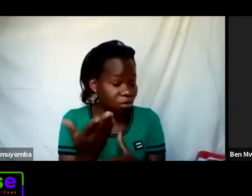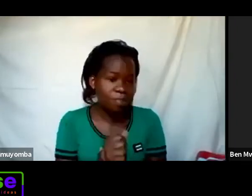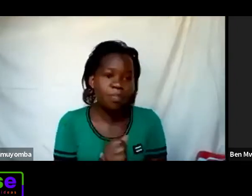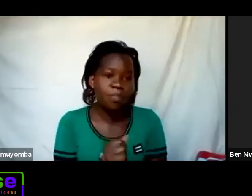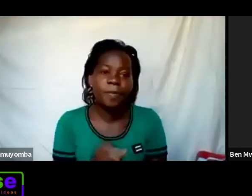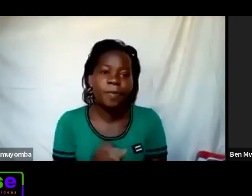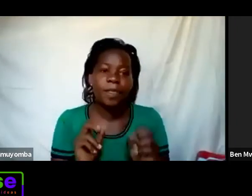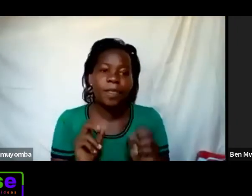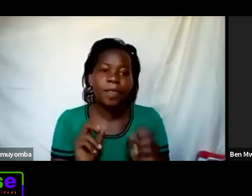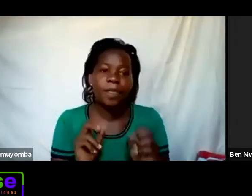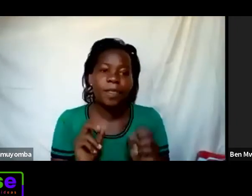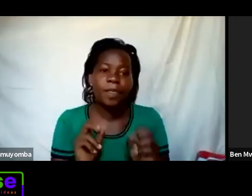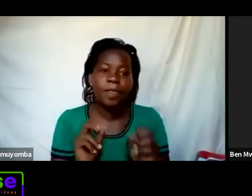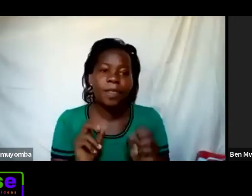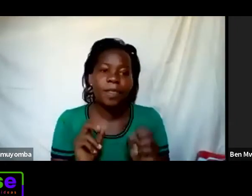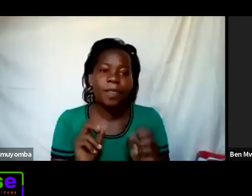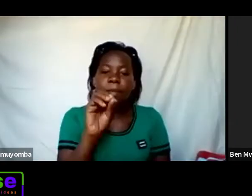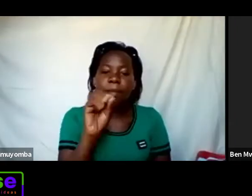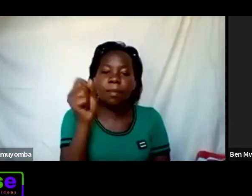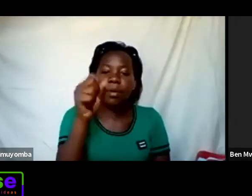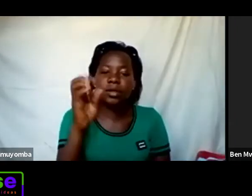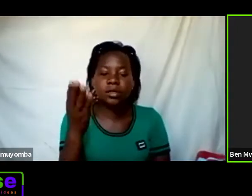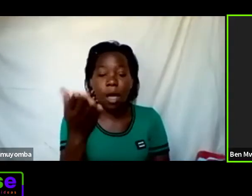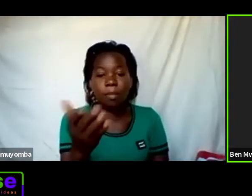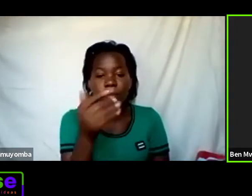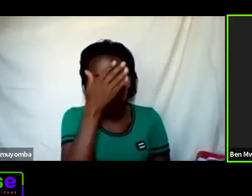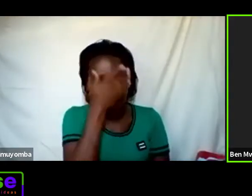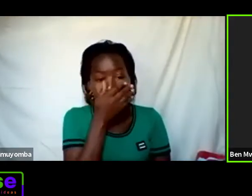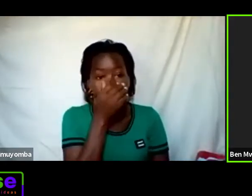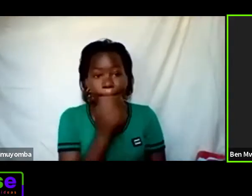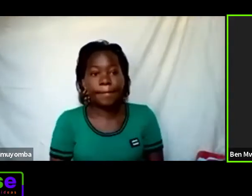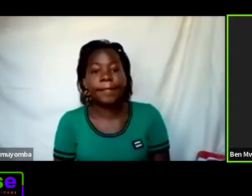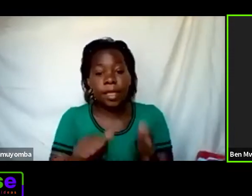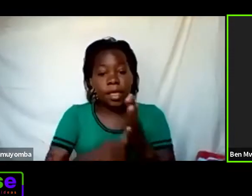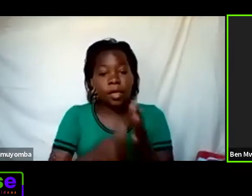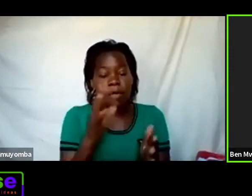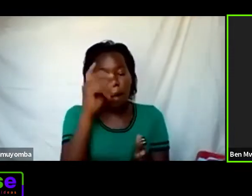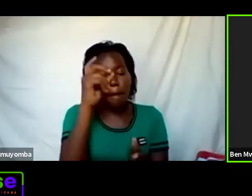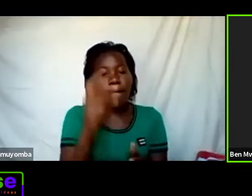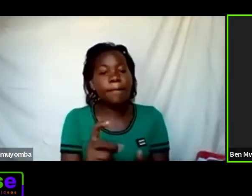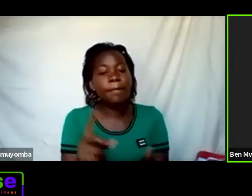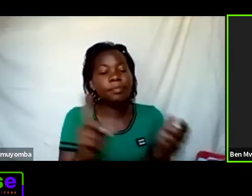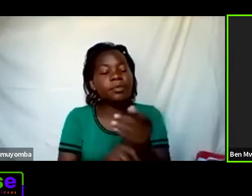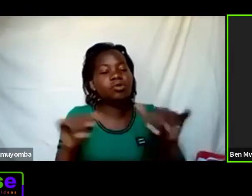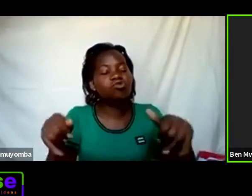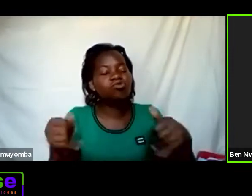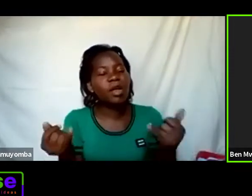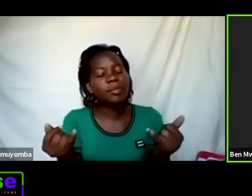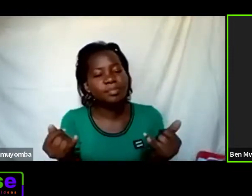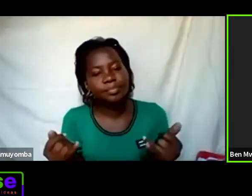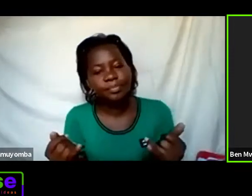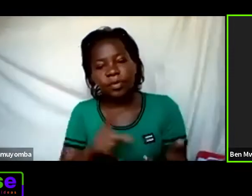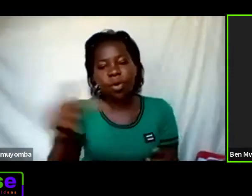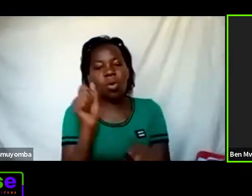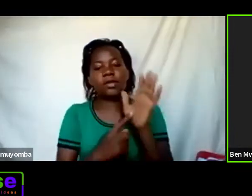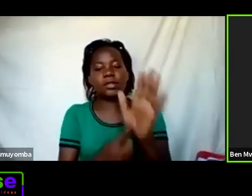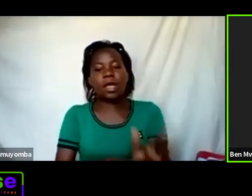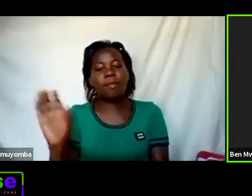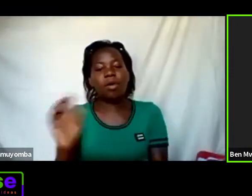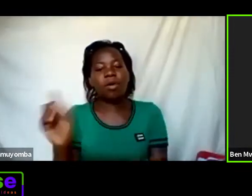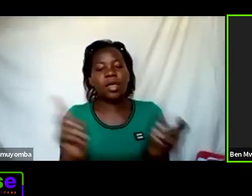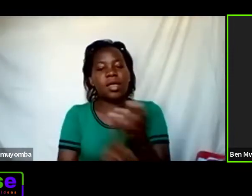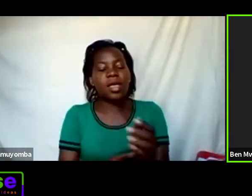yes, someone being able to try and maybe go and work somewhere like Coca-Cola and get some experience. I know that a lot of the people who have done the job that you're